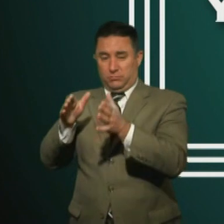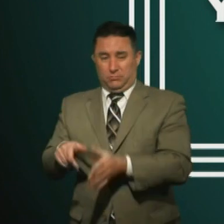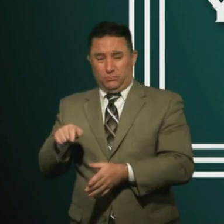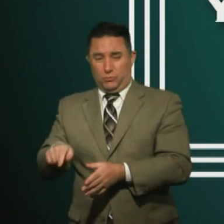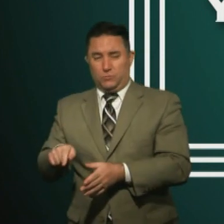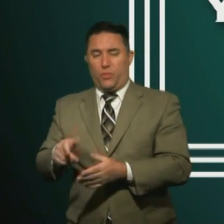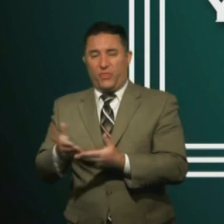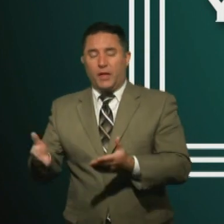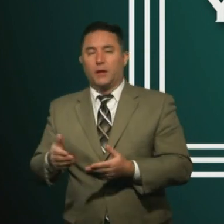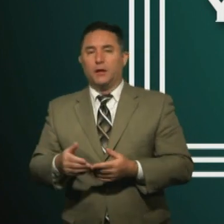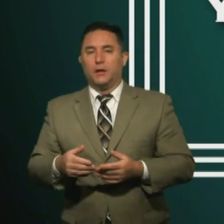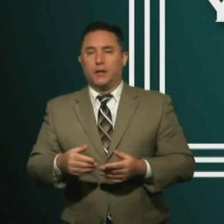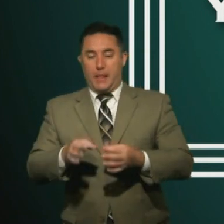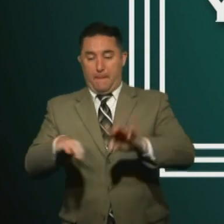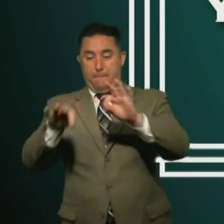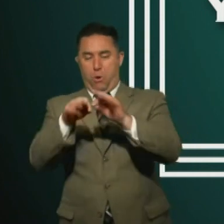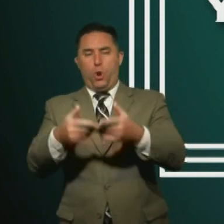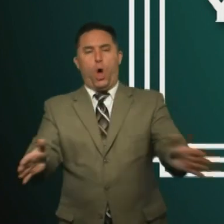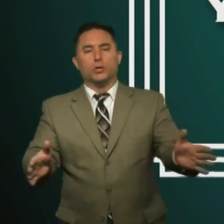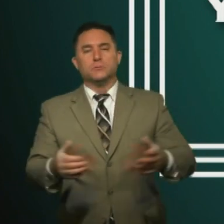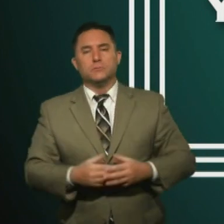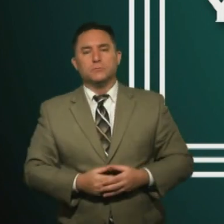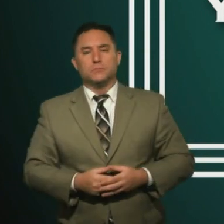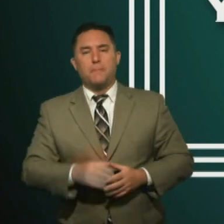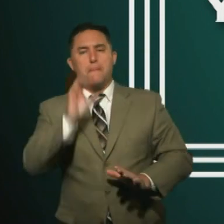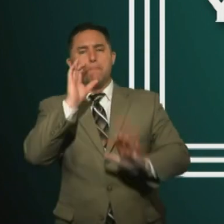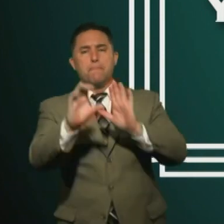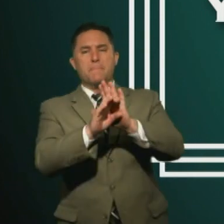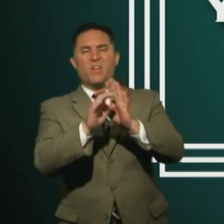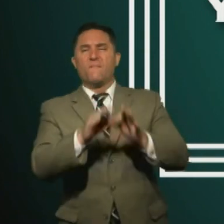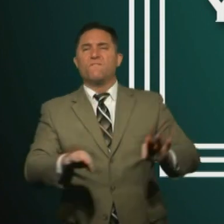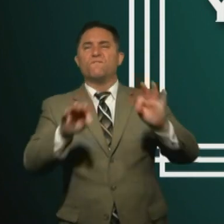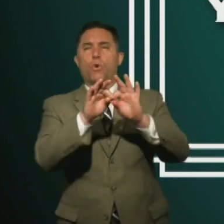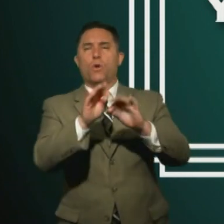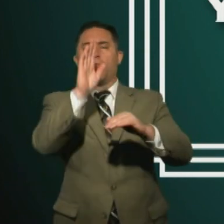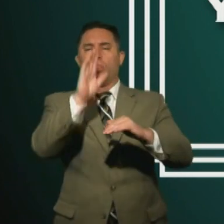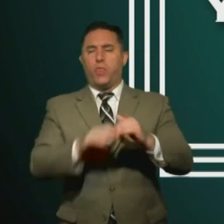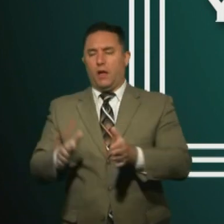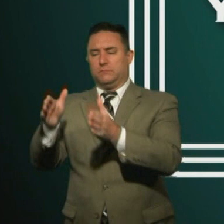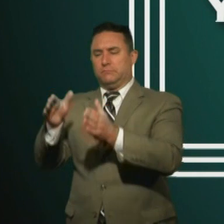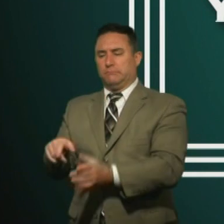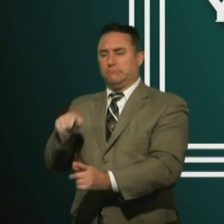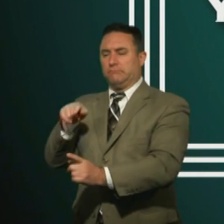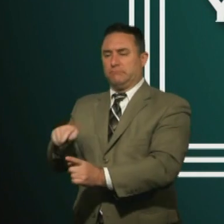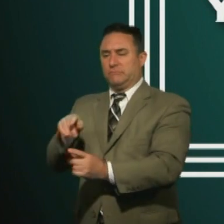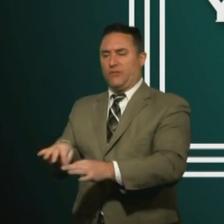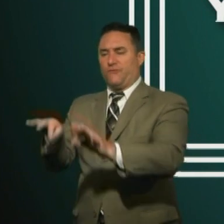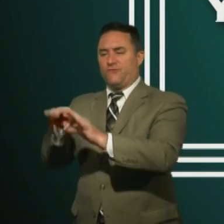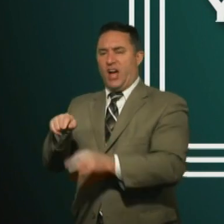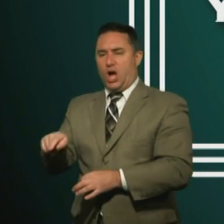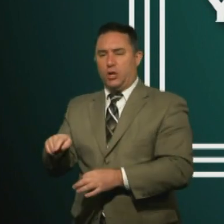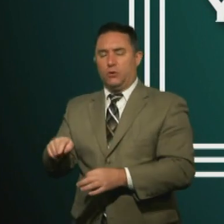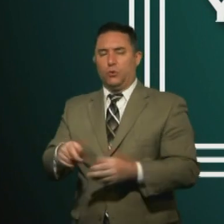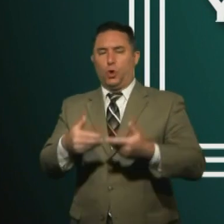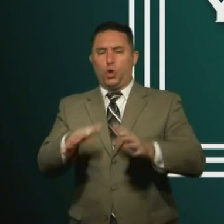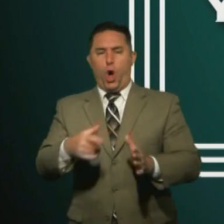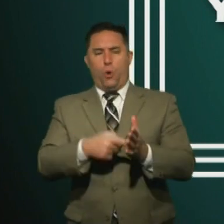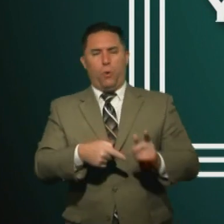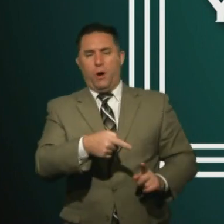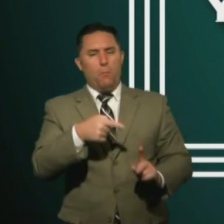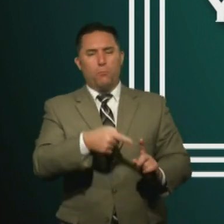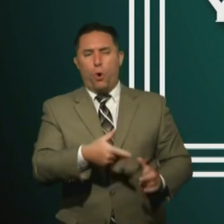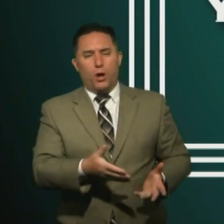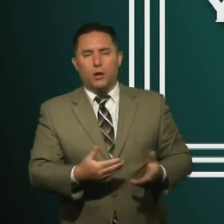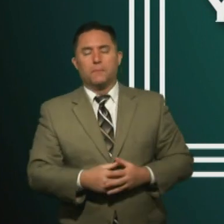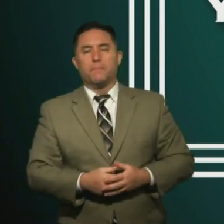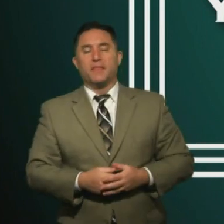you can lose what is important. So when symbols become more important than what gives them value, you can lose what is important. At some point, if I